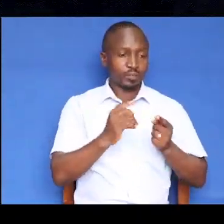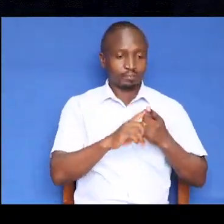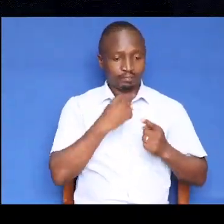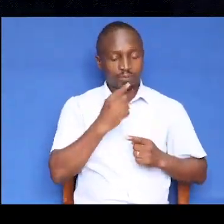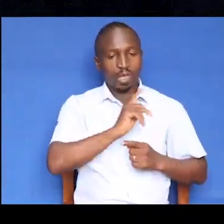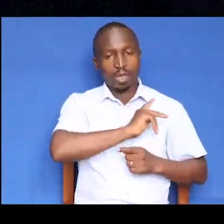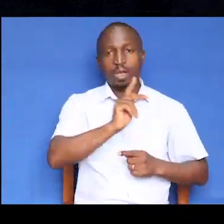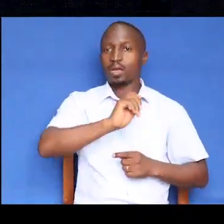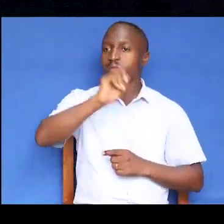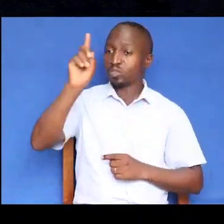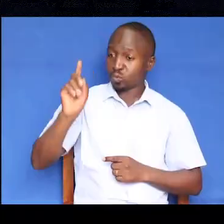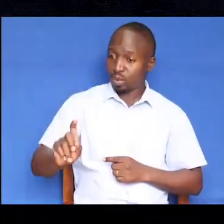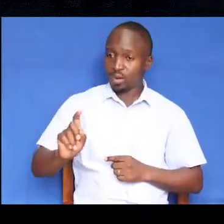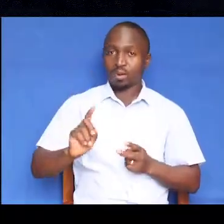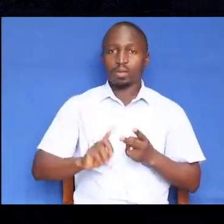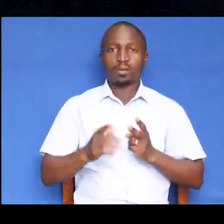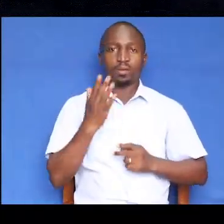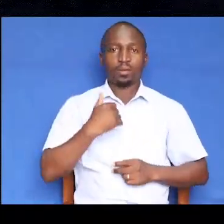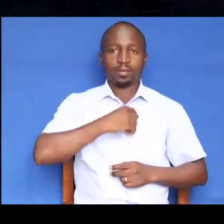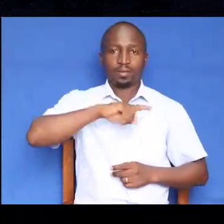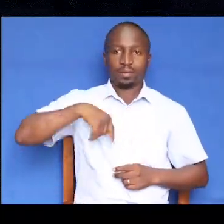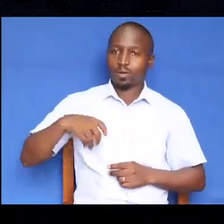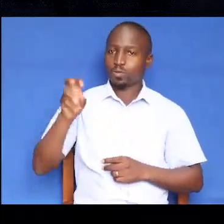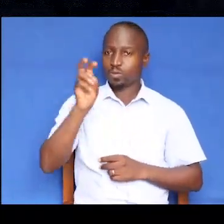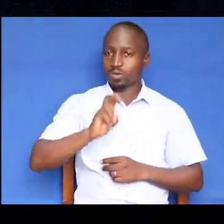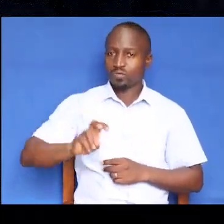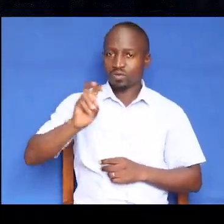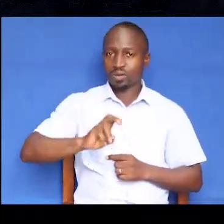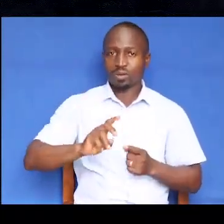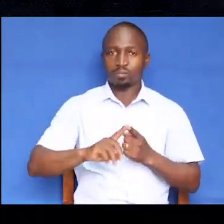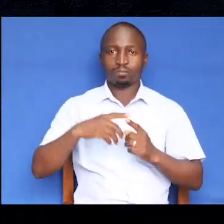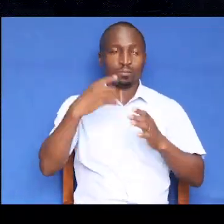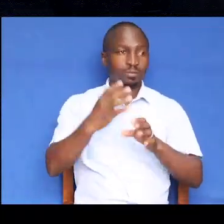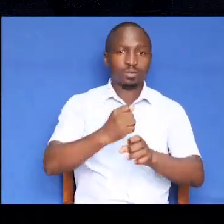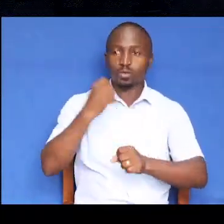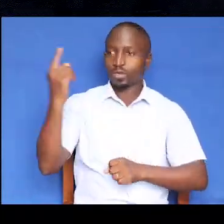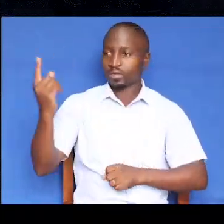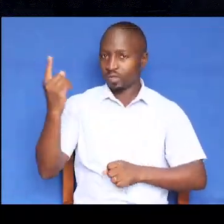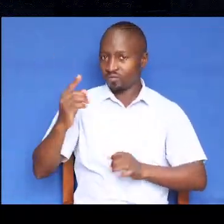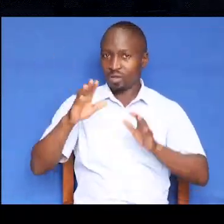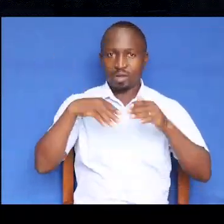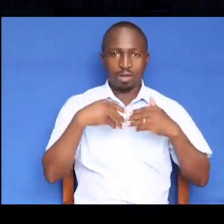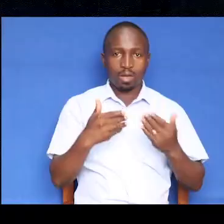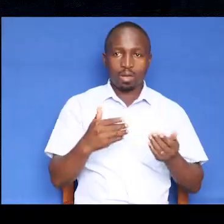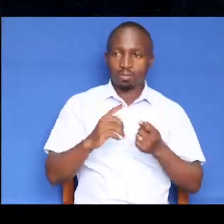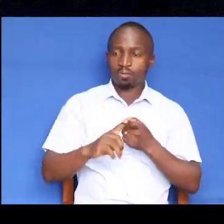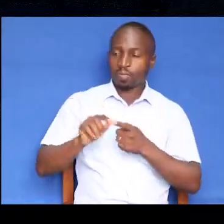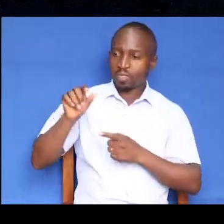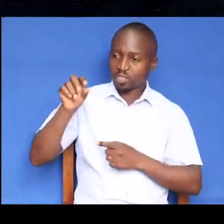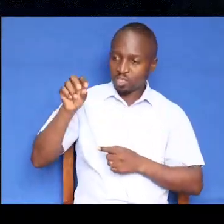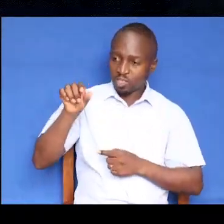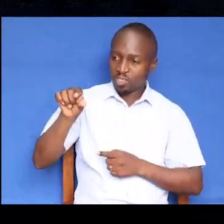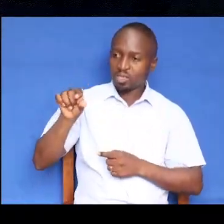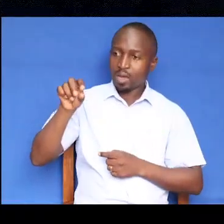if question wants us to compute national income or gross national